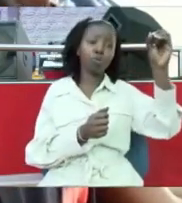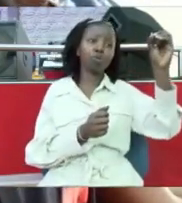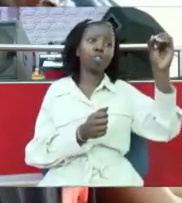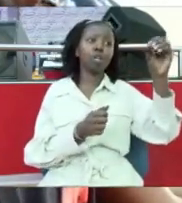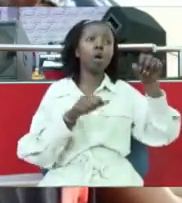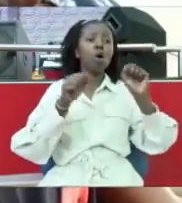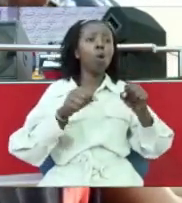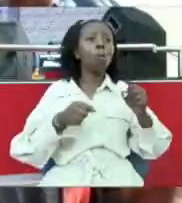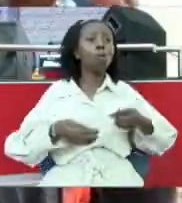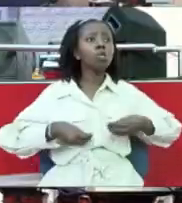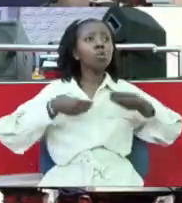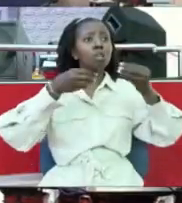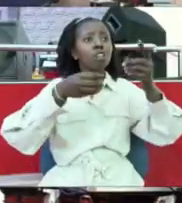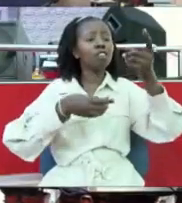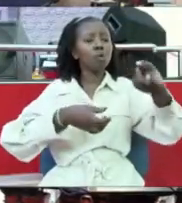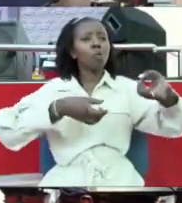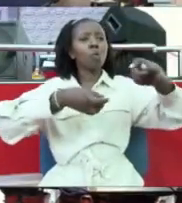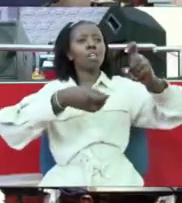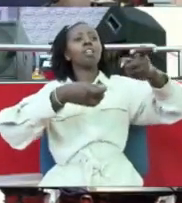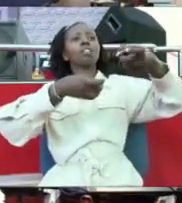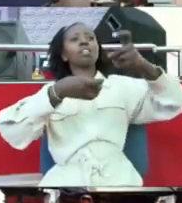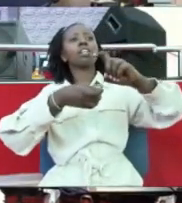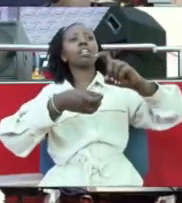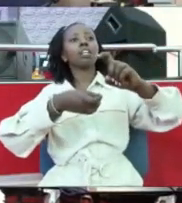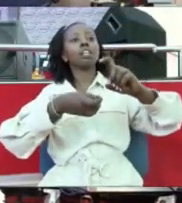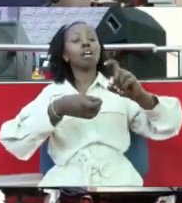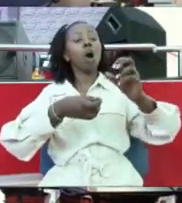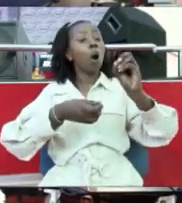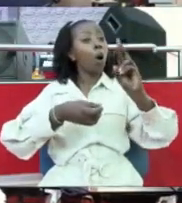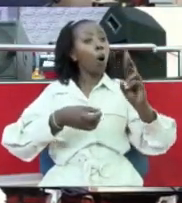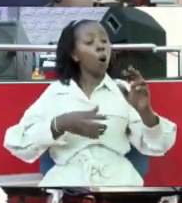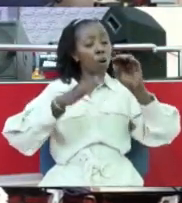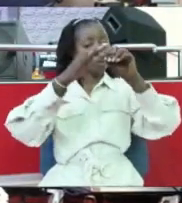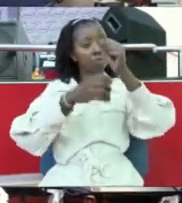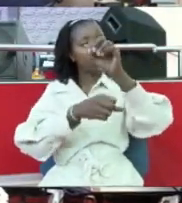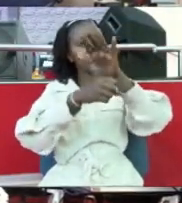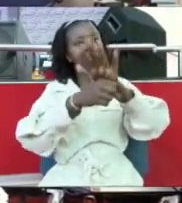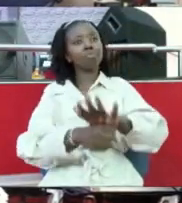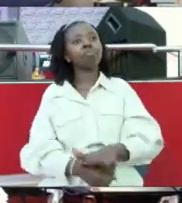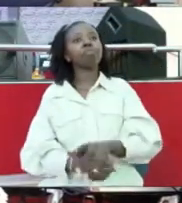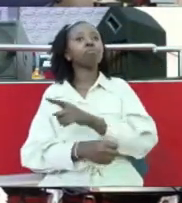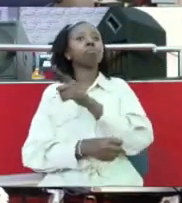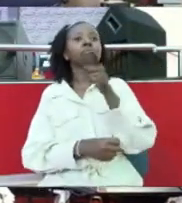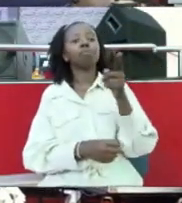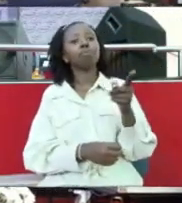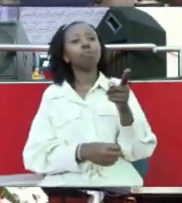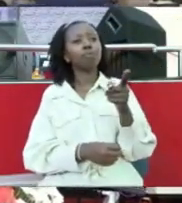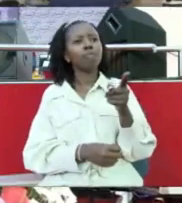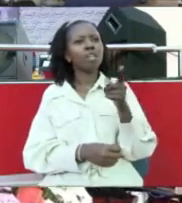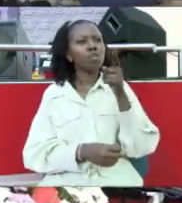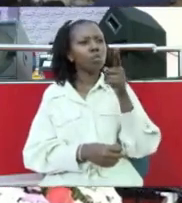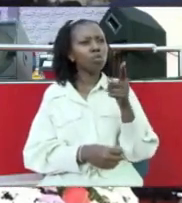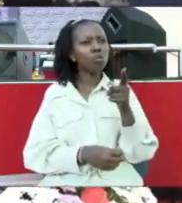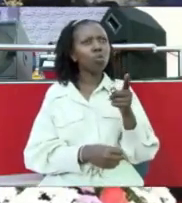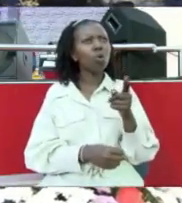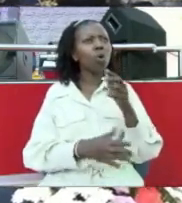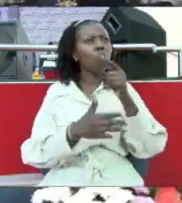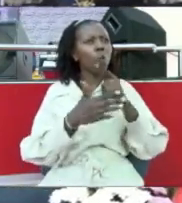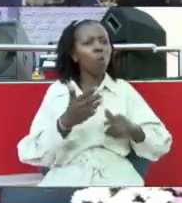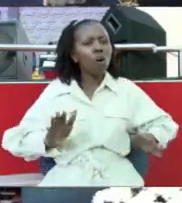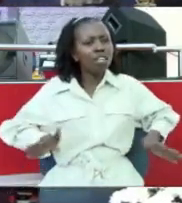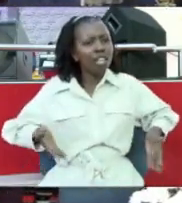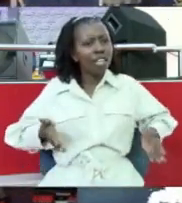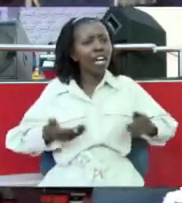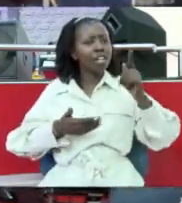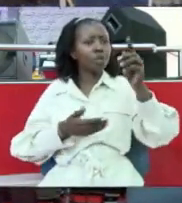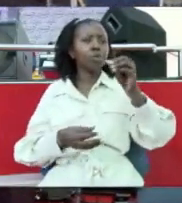either give me an increase? Inaweza ongezeka or diminish me? Ama ikuangamize. Ama ikupunguze. What is my motivation of giving? Je, himizo